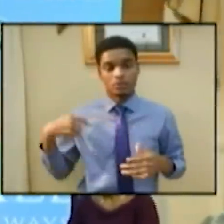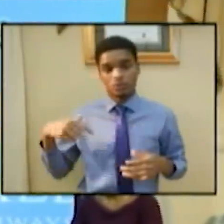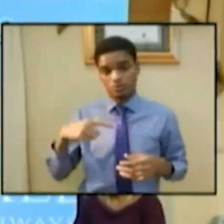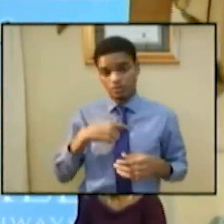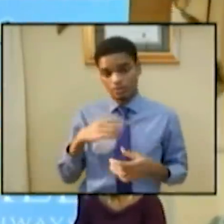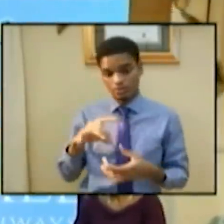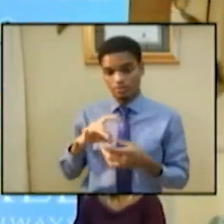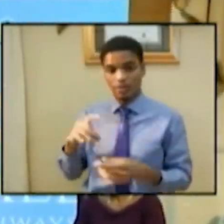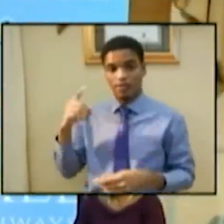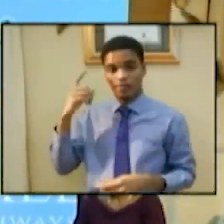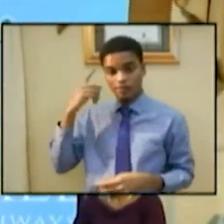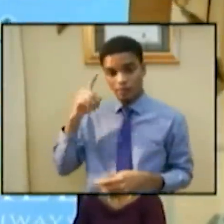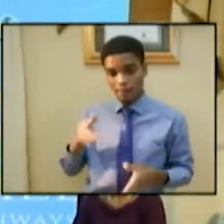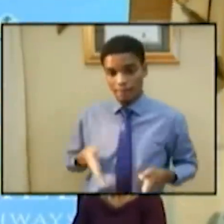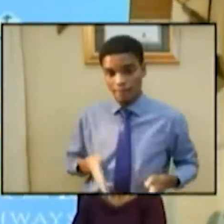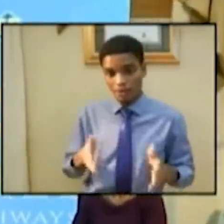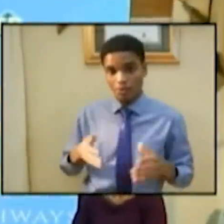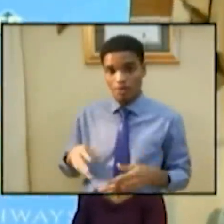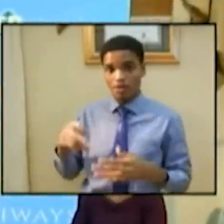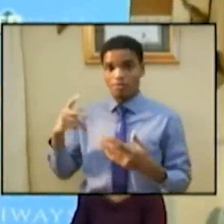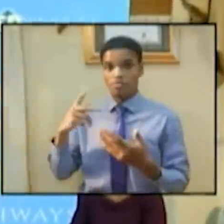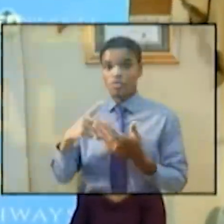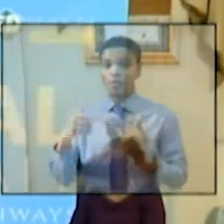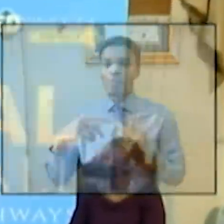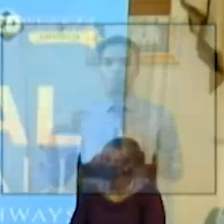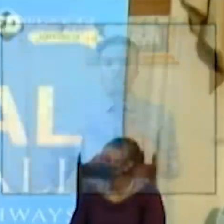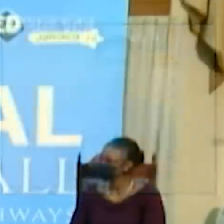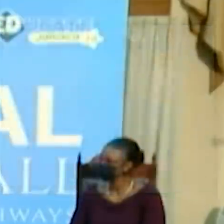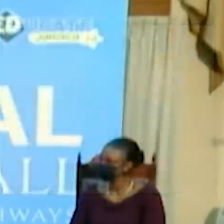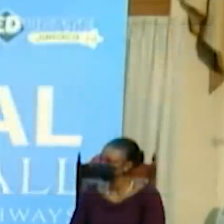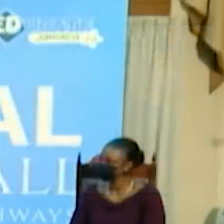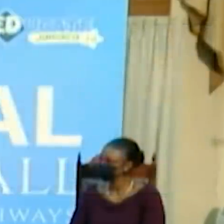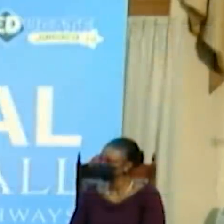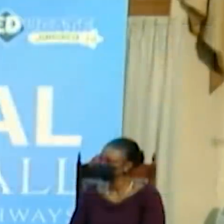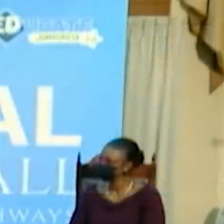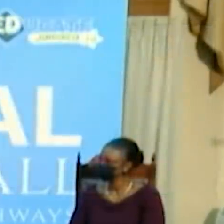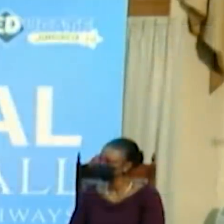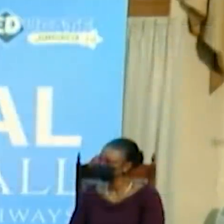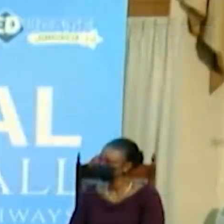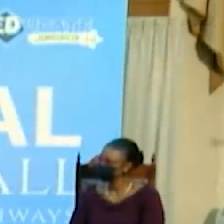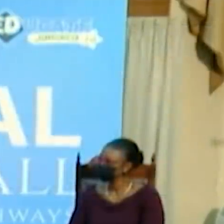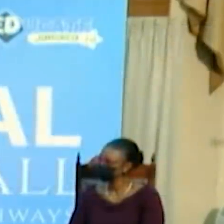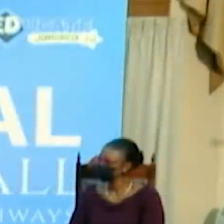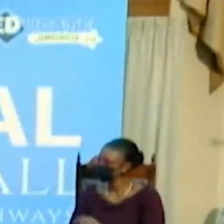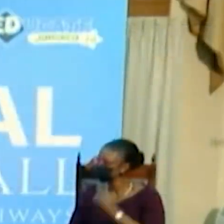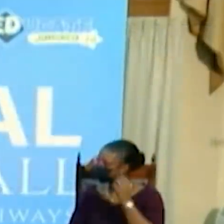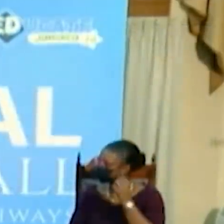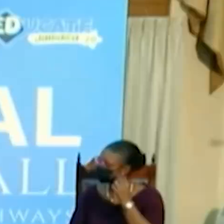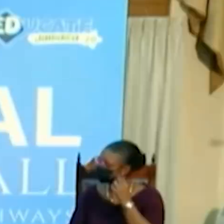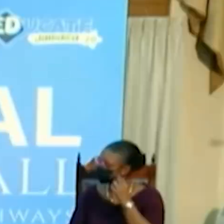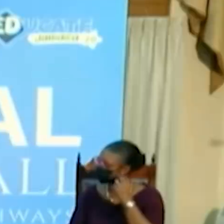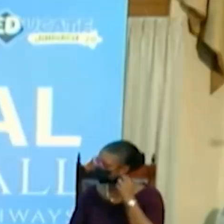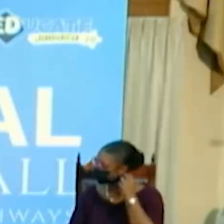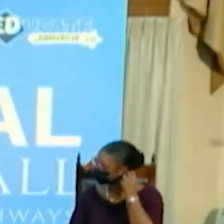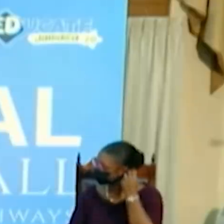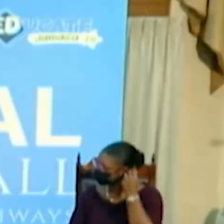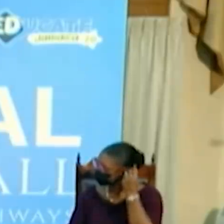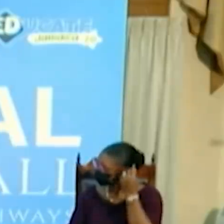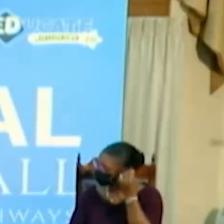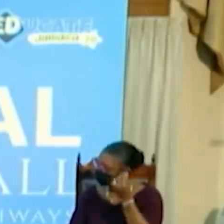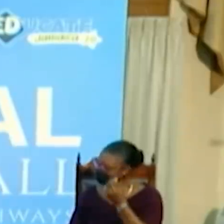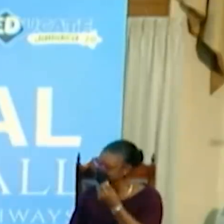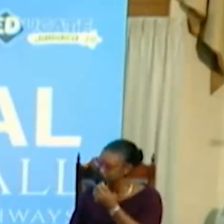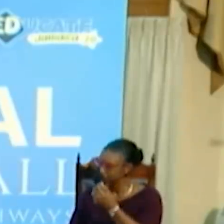important as it will redound to the benefit of the island. Currently, 19% of the student population is enrolled in